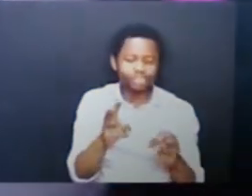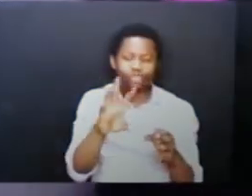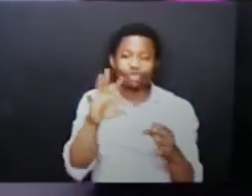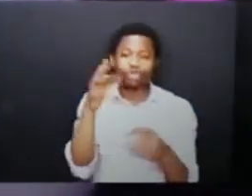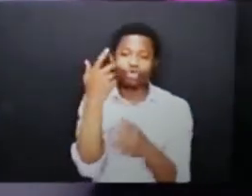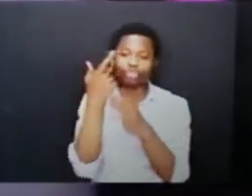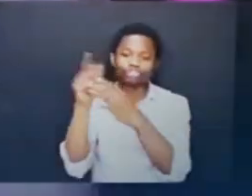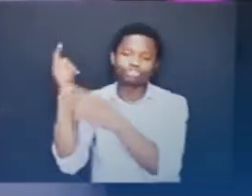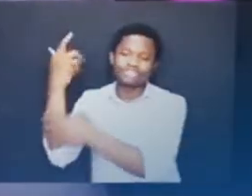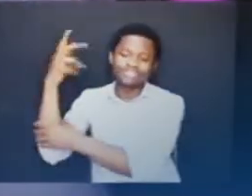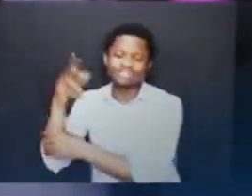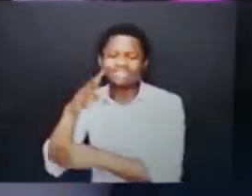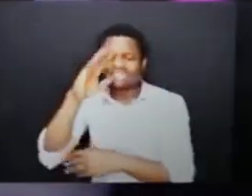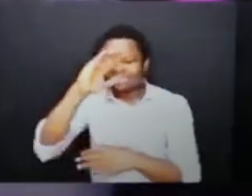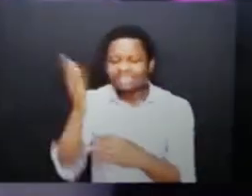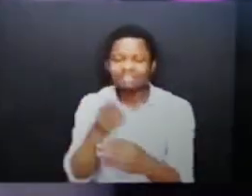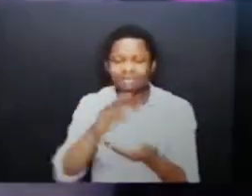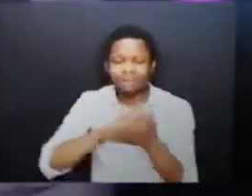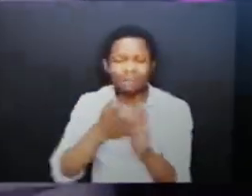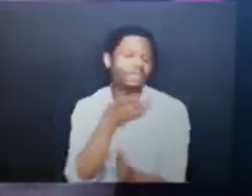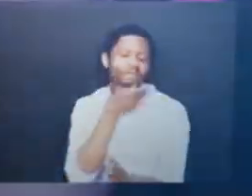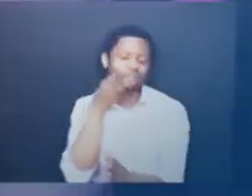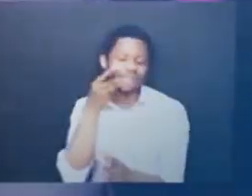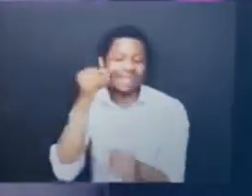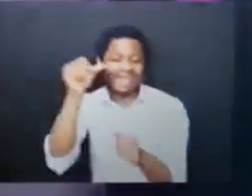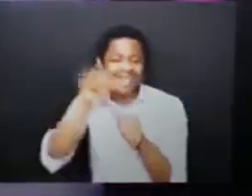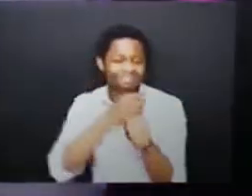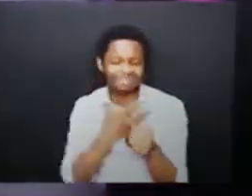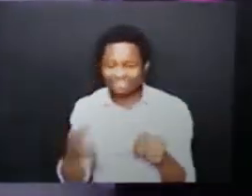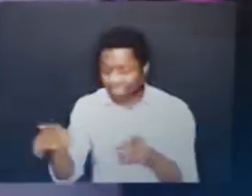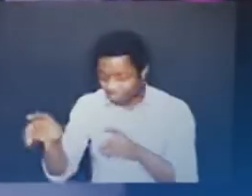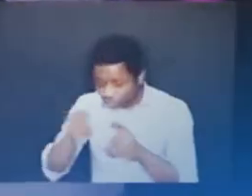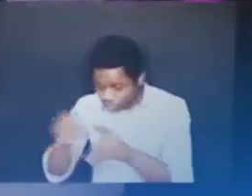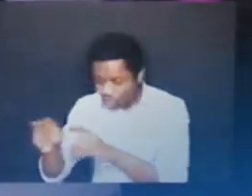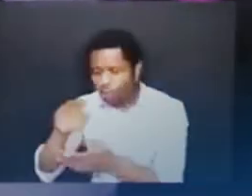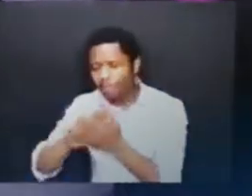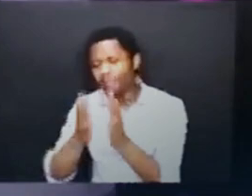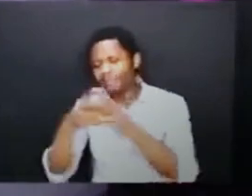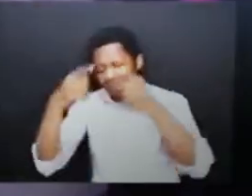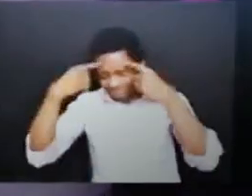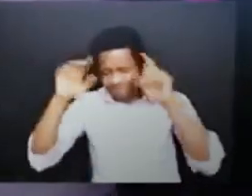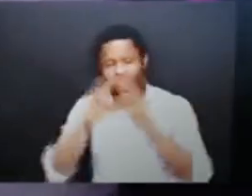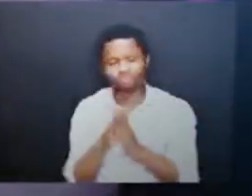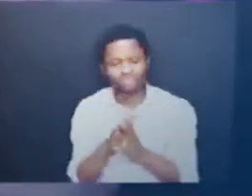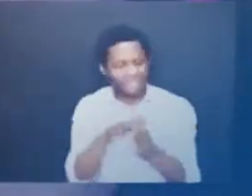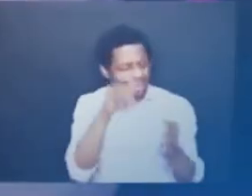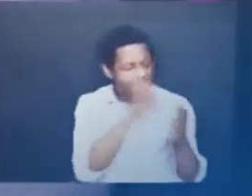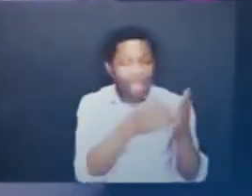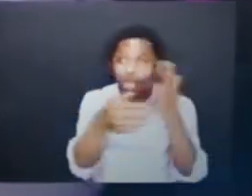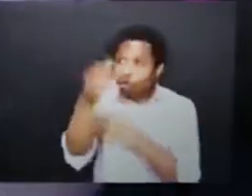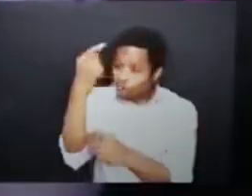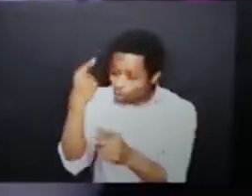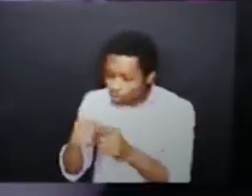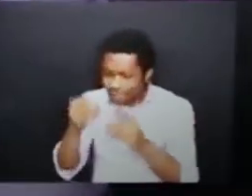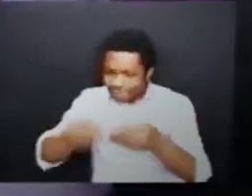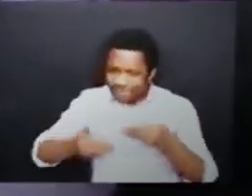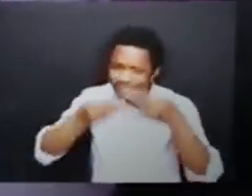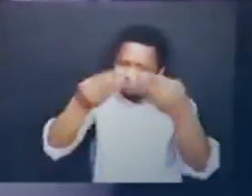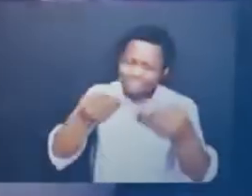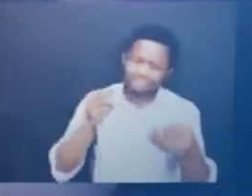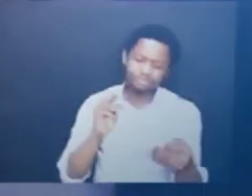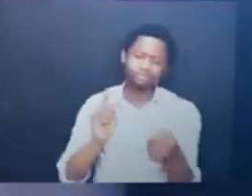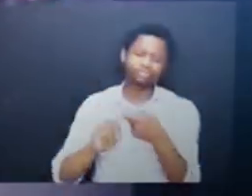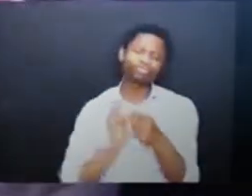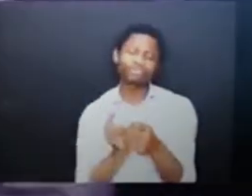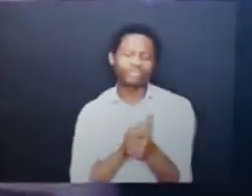they will do, they will prosper. Now, this is the word of God for us. It is for